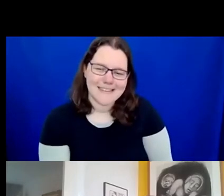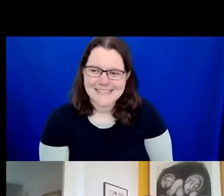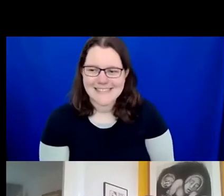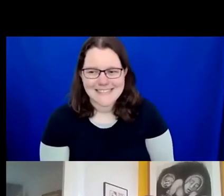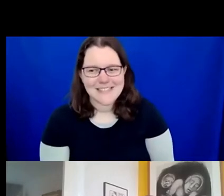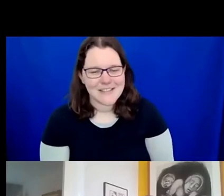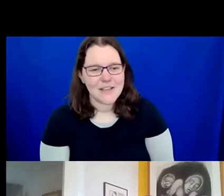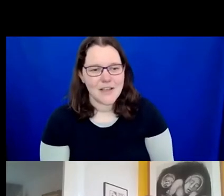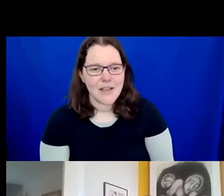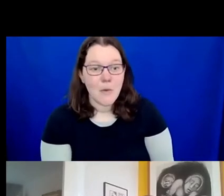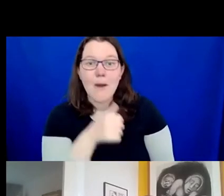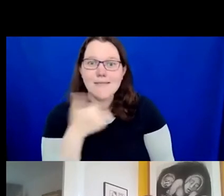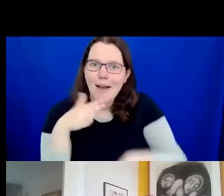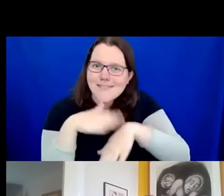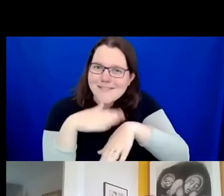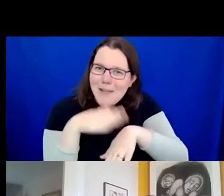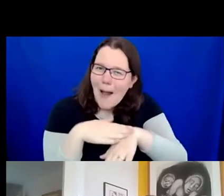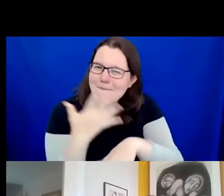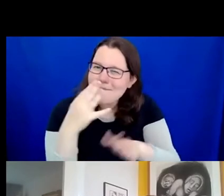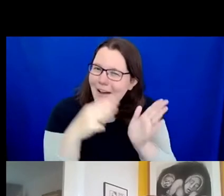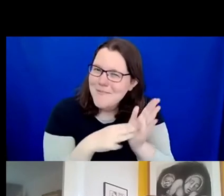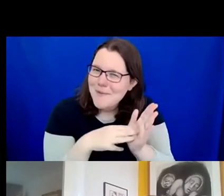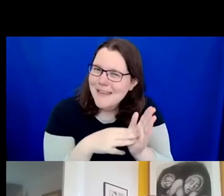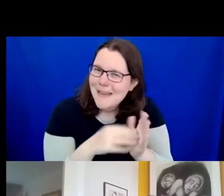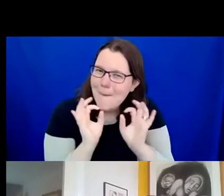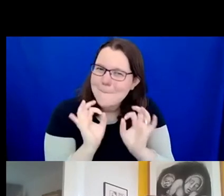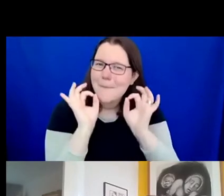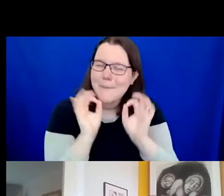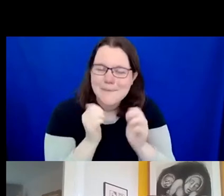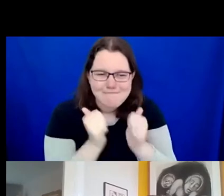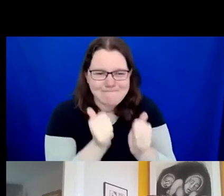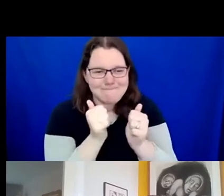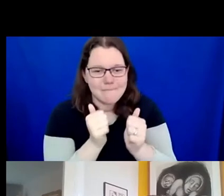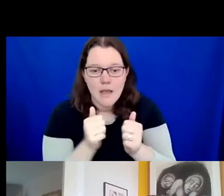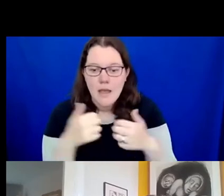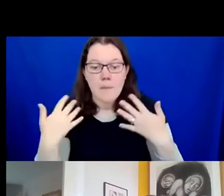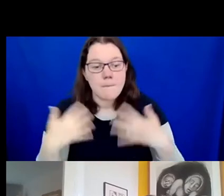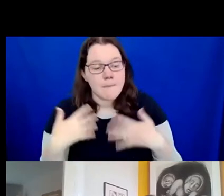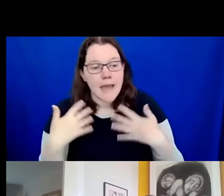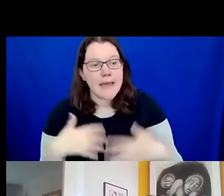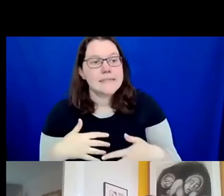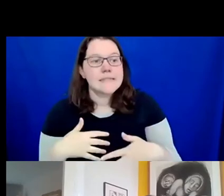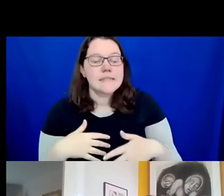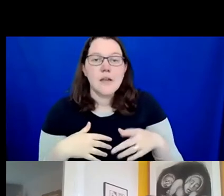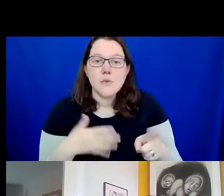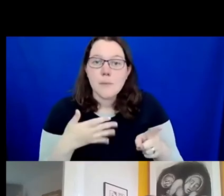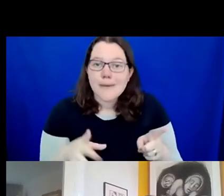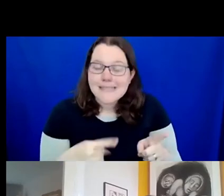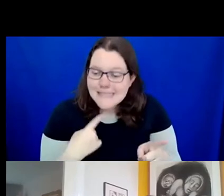Nice keeping to time there as well. And it's amazing how many things that you said have